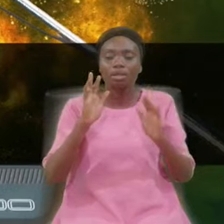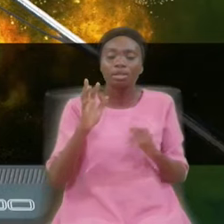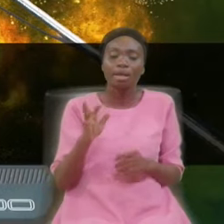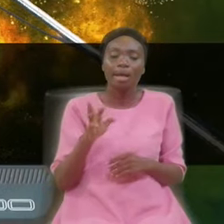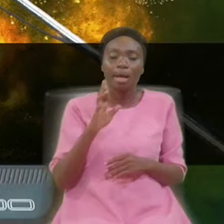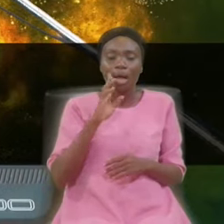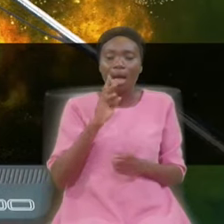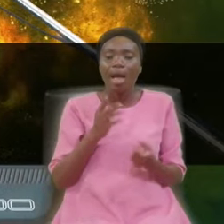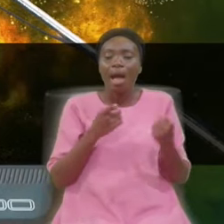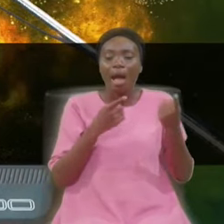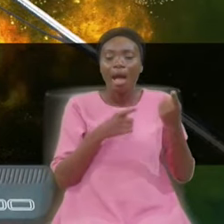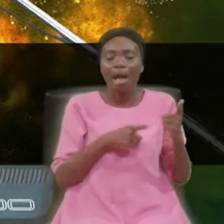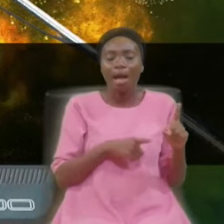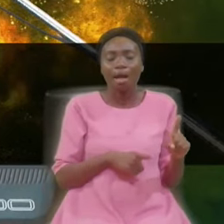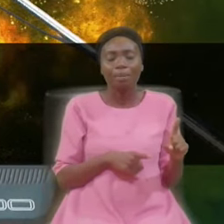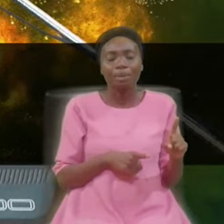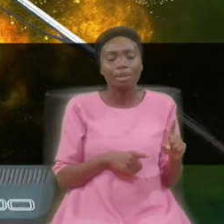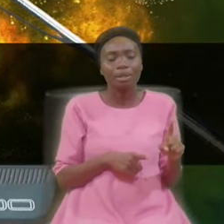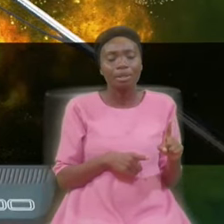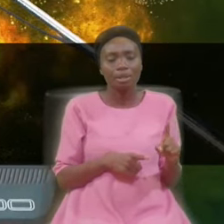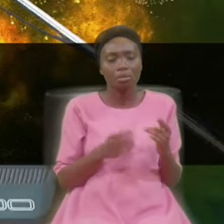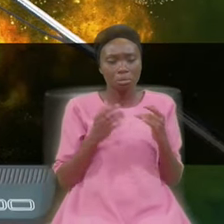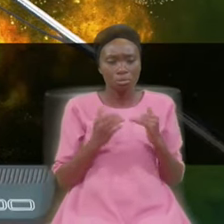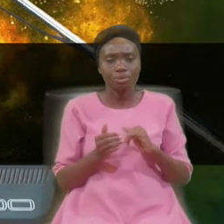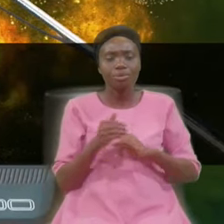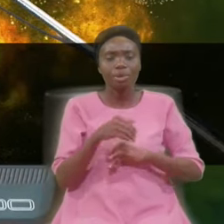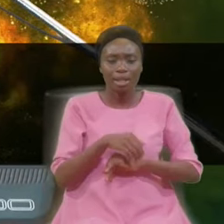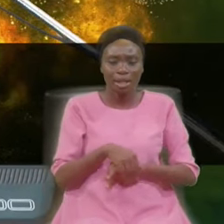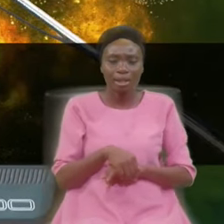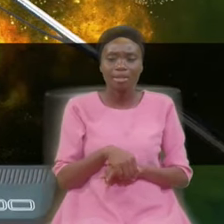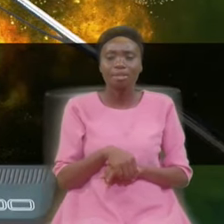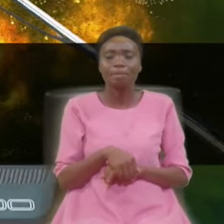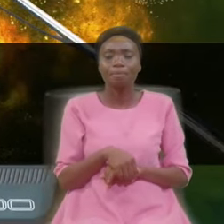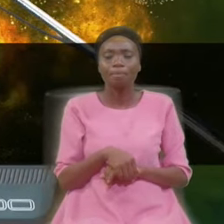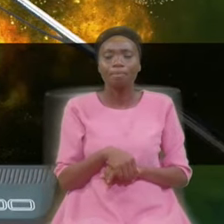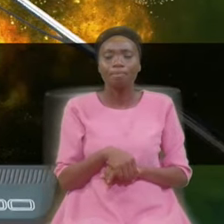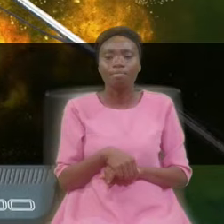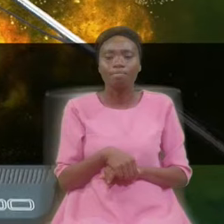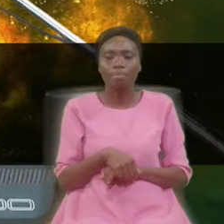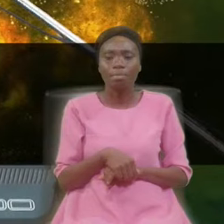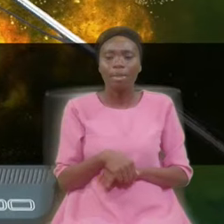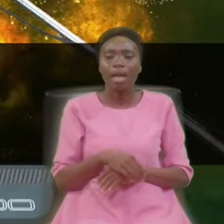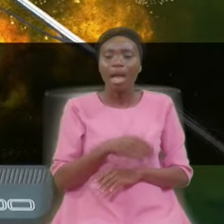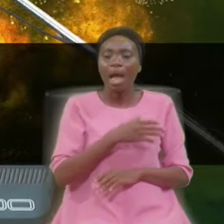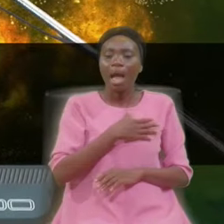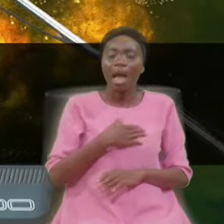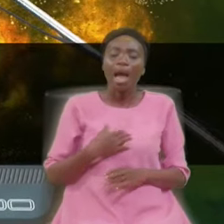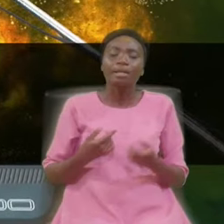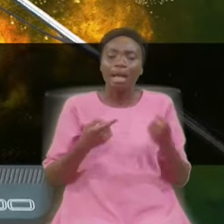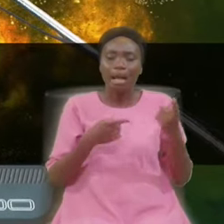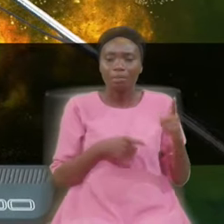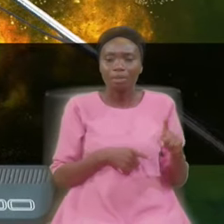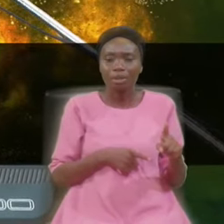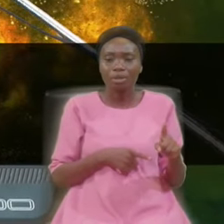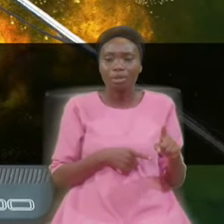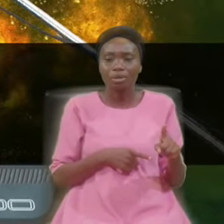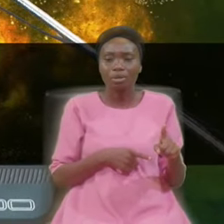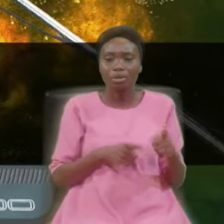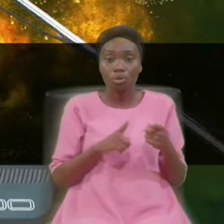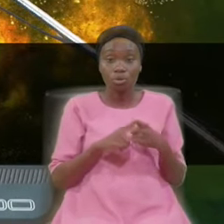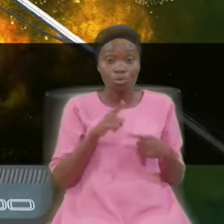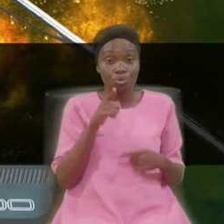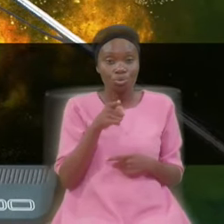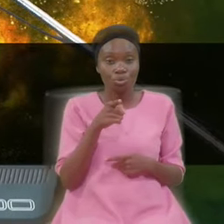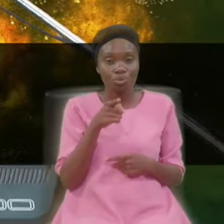number are happening tonight, and in particular are happening to